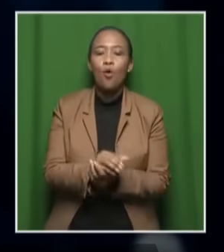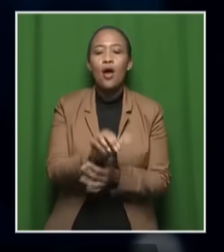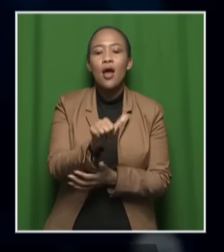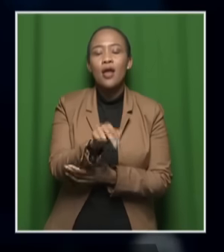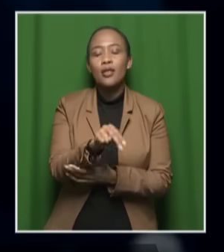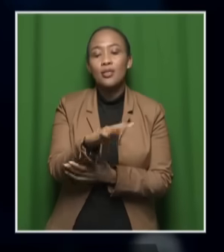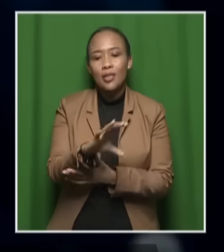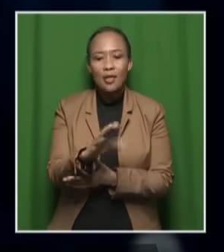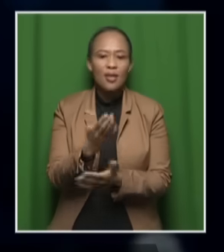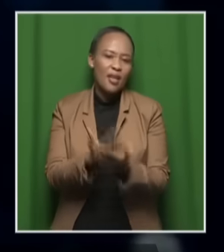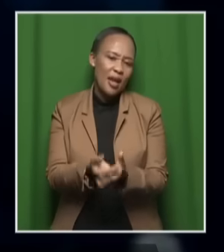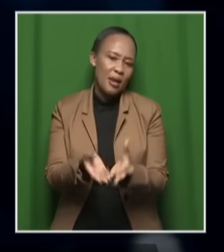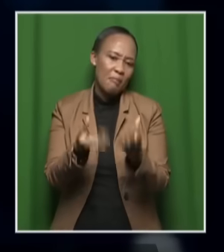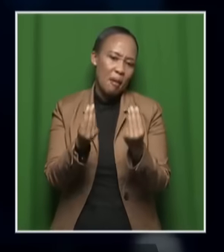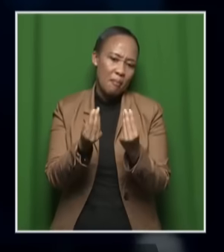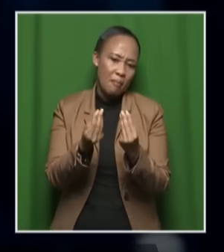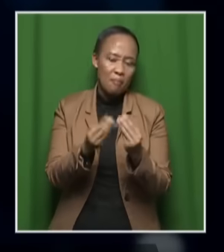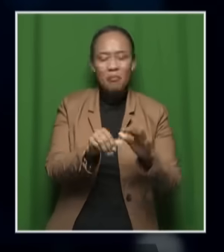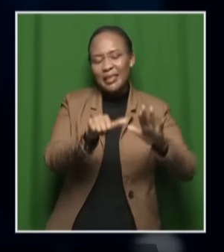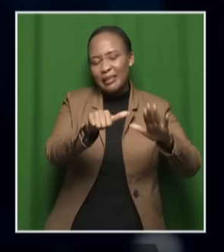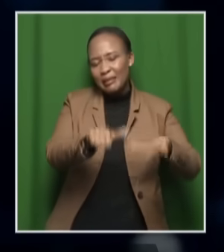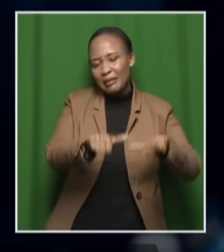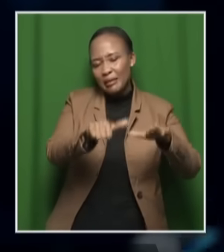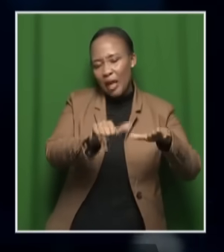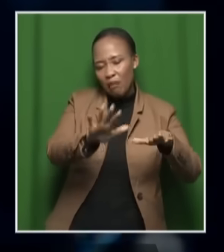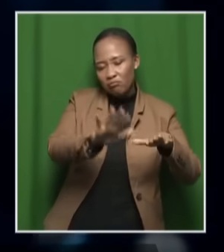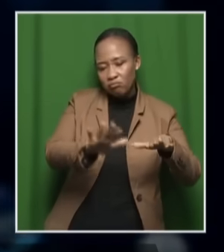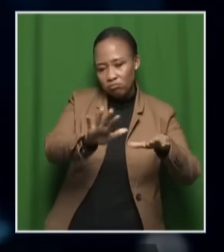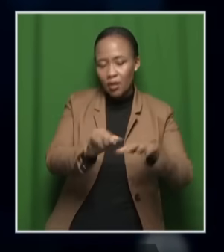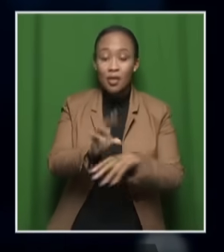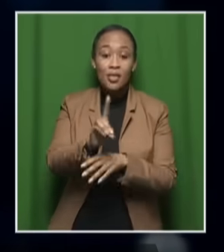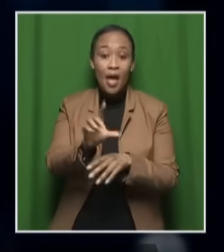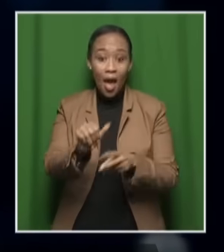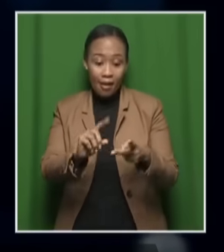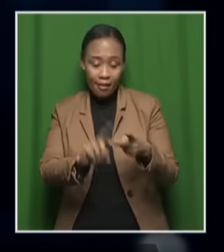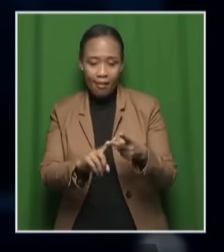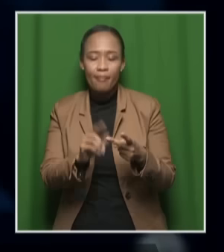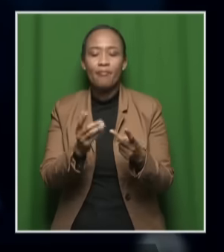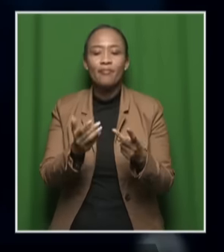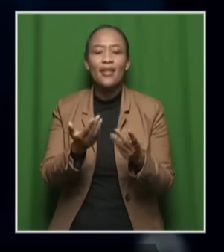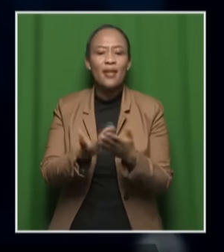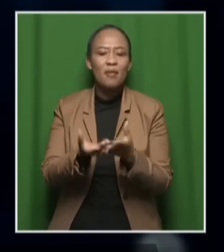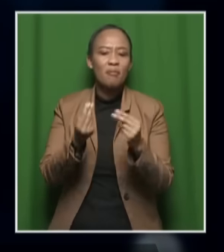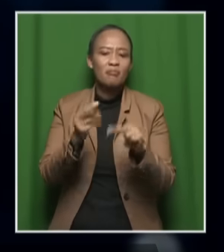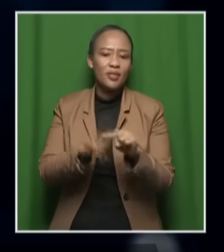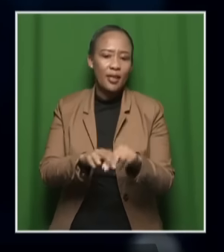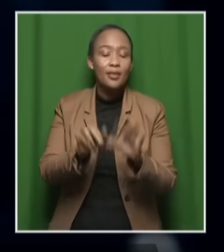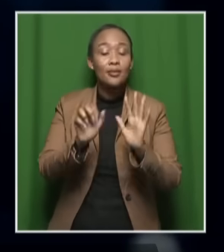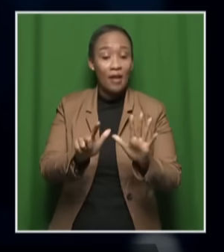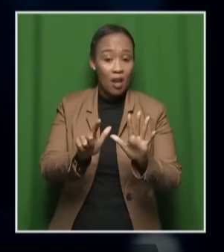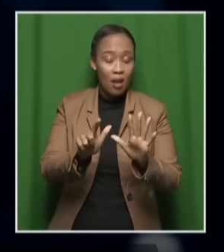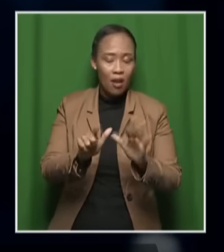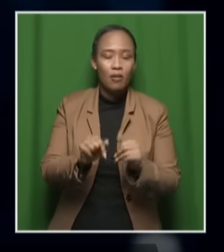with something like around 16 or so. DA could end up with around